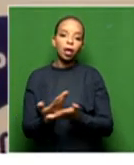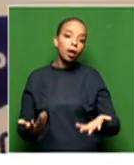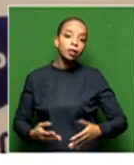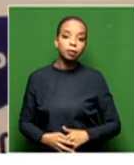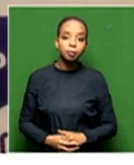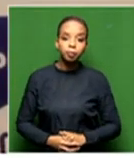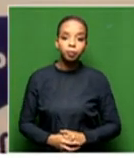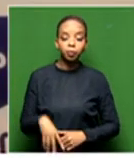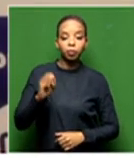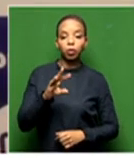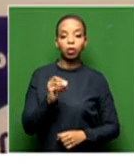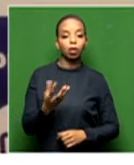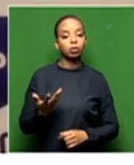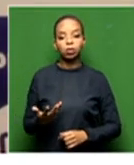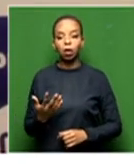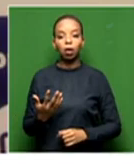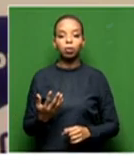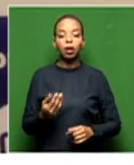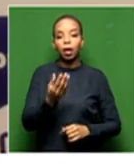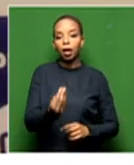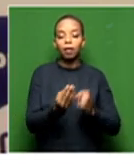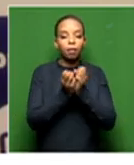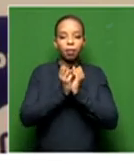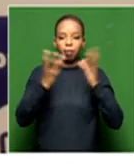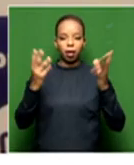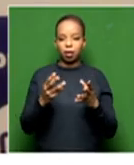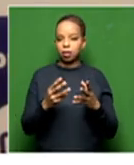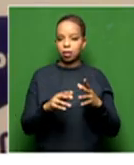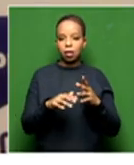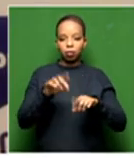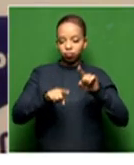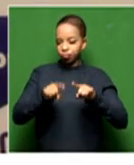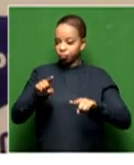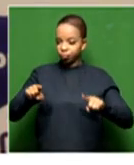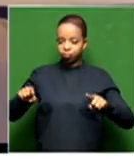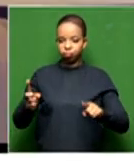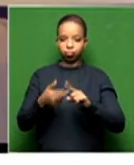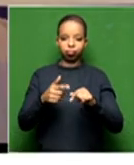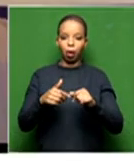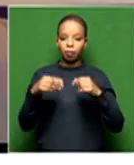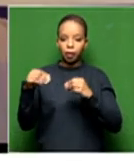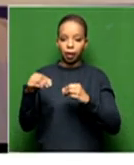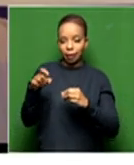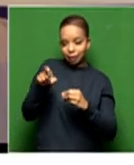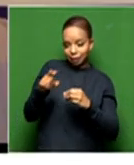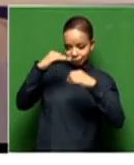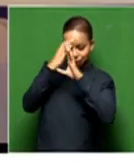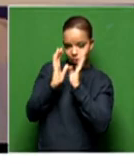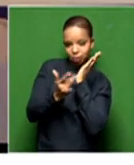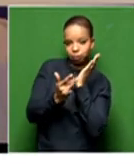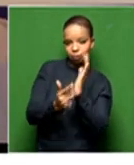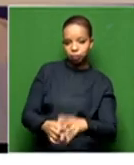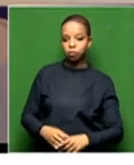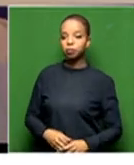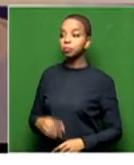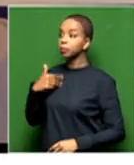joining are from many diverse parts of the industry. And speaking of the COVID risk that I've just mentioned,